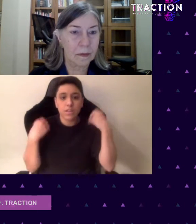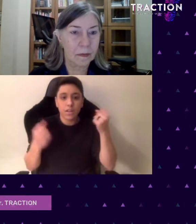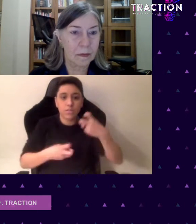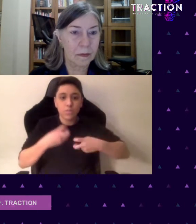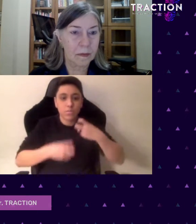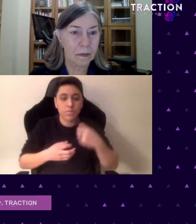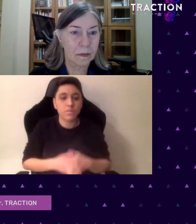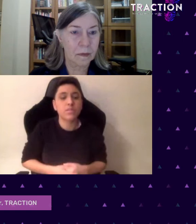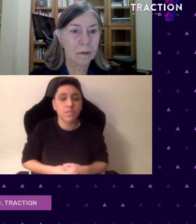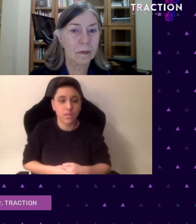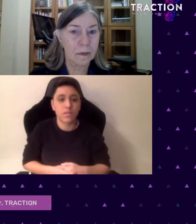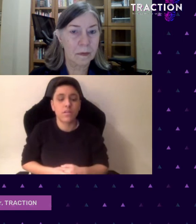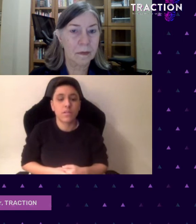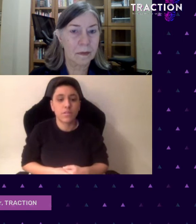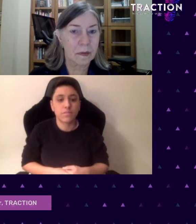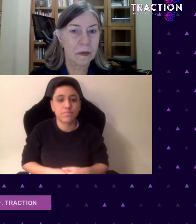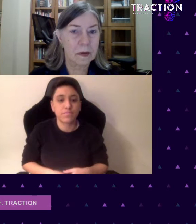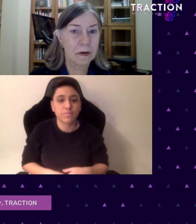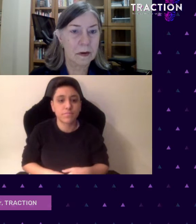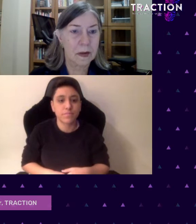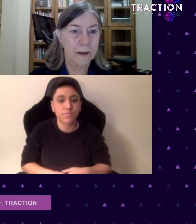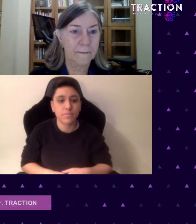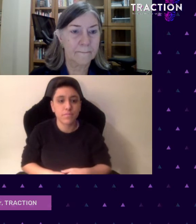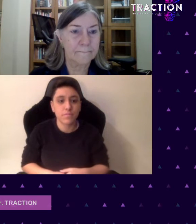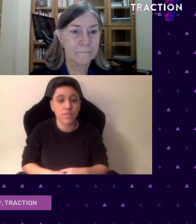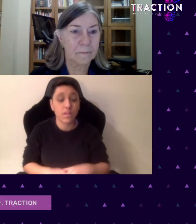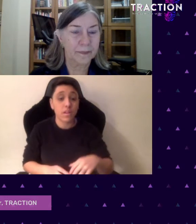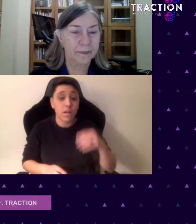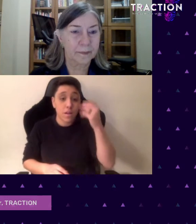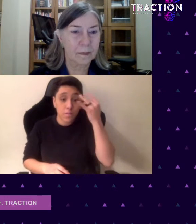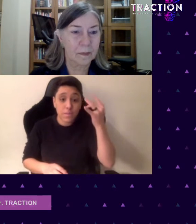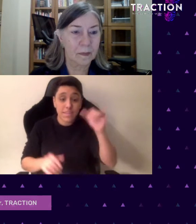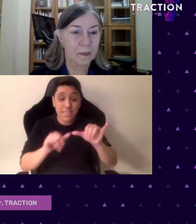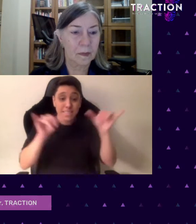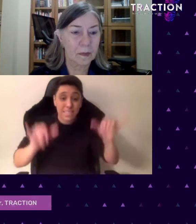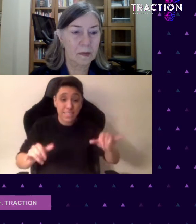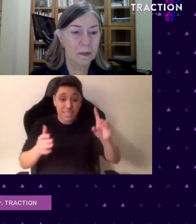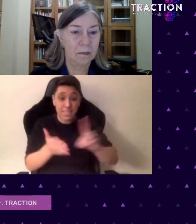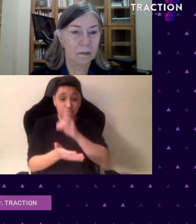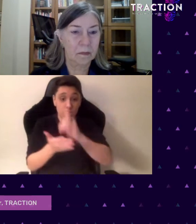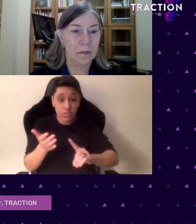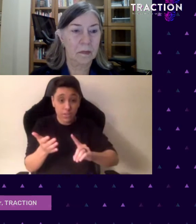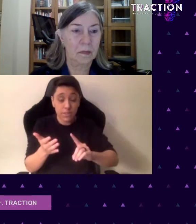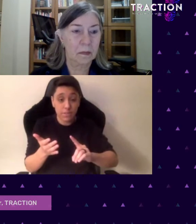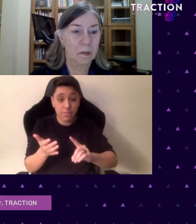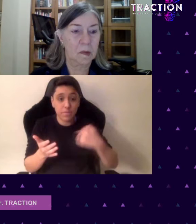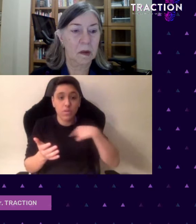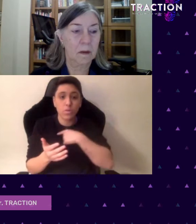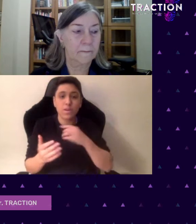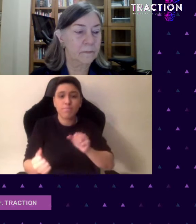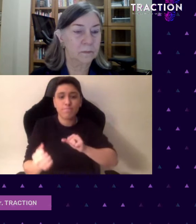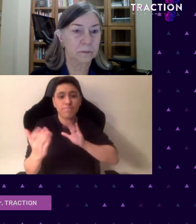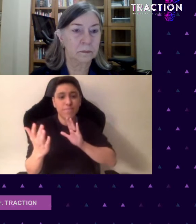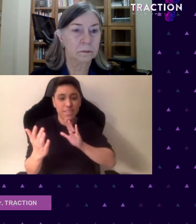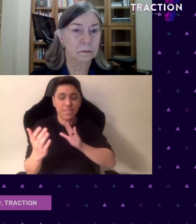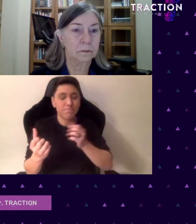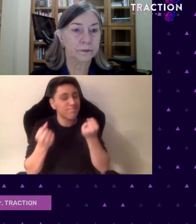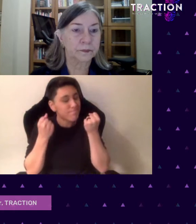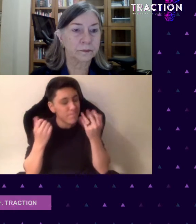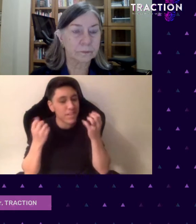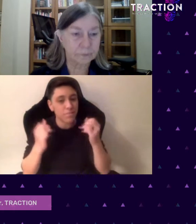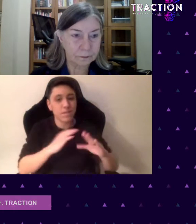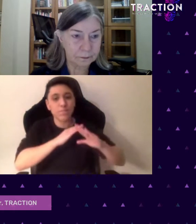to do no harm. Because of systemic discrimination, we face almost immeasurable barriers to